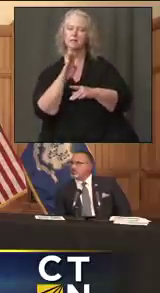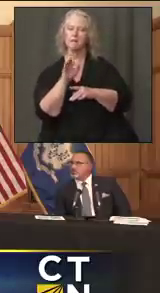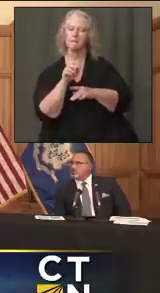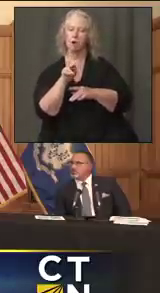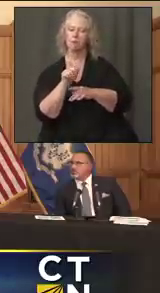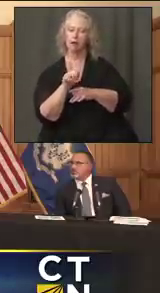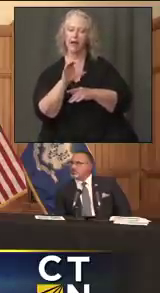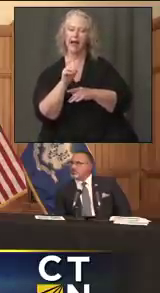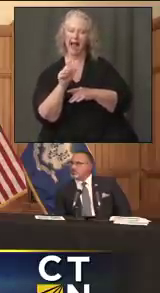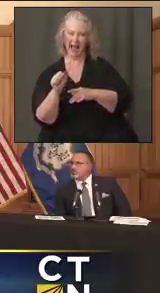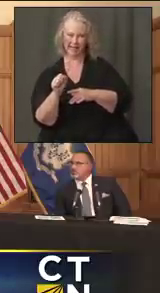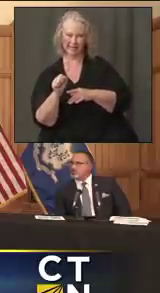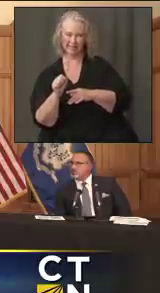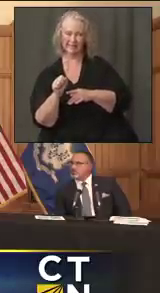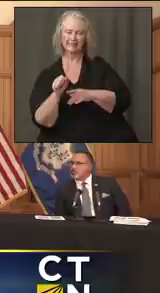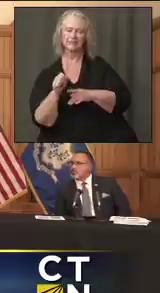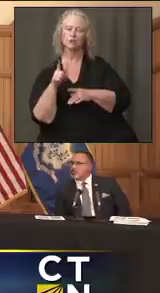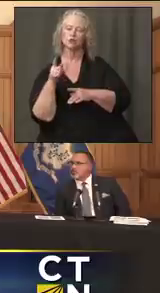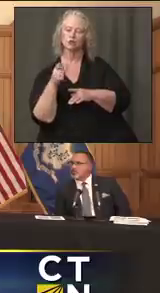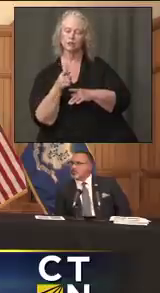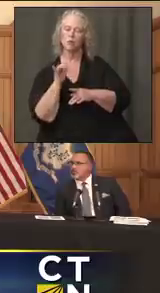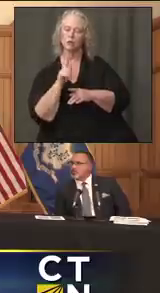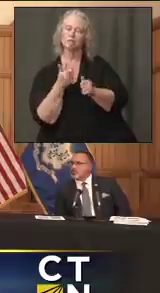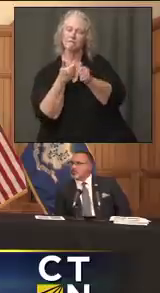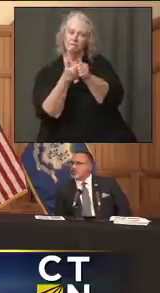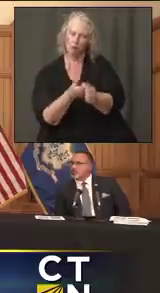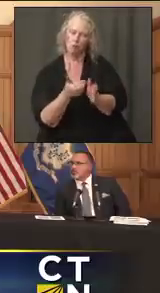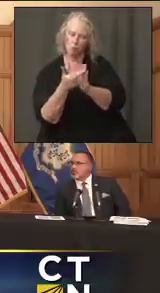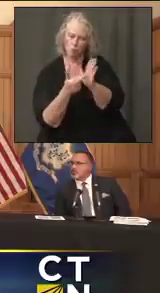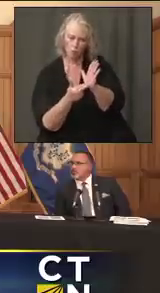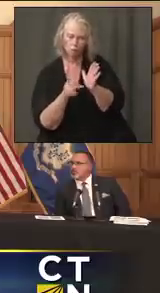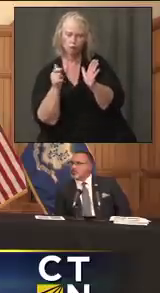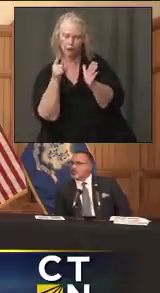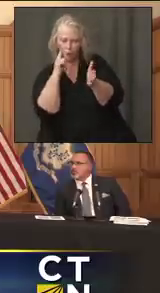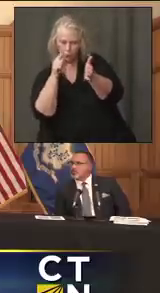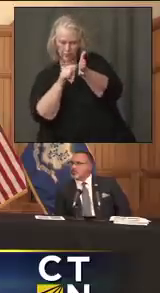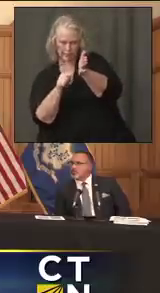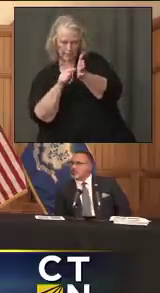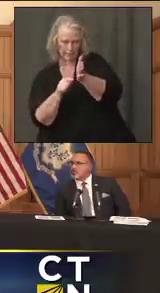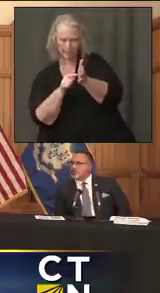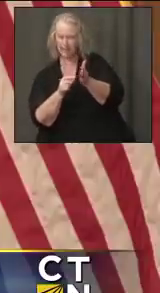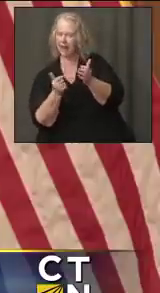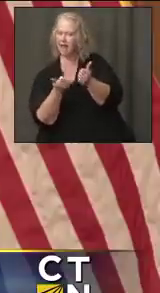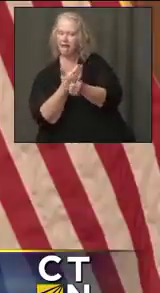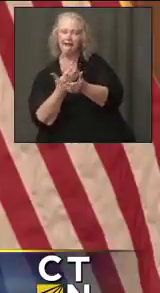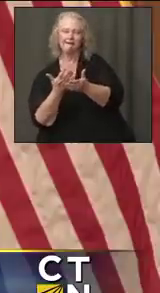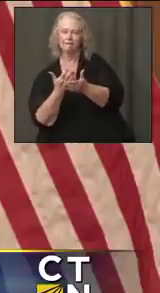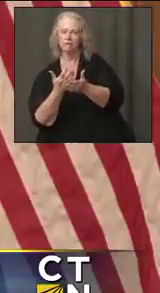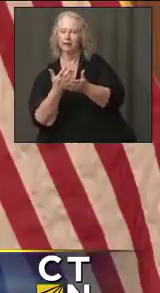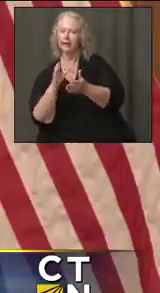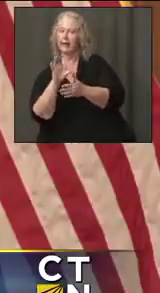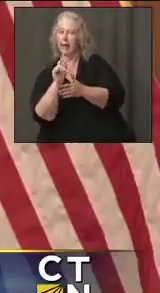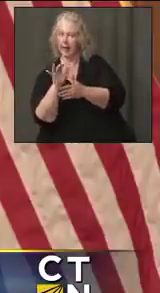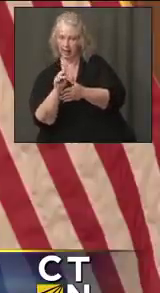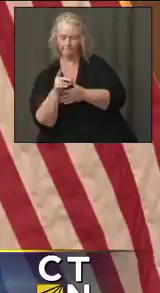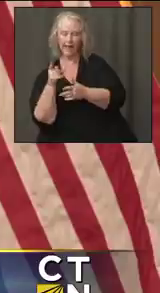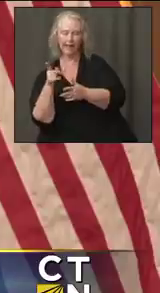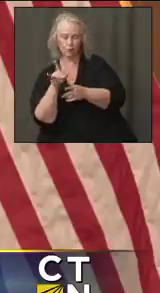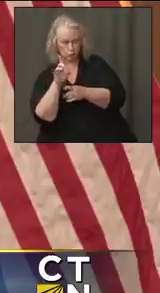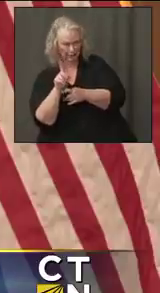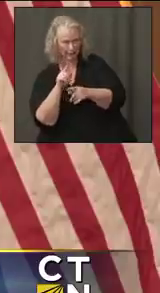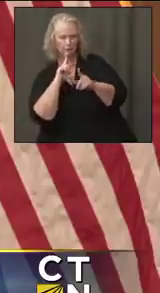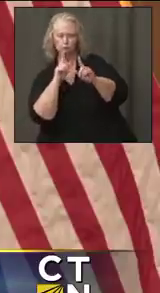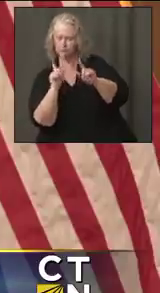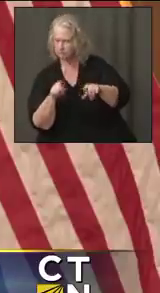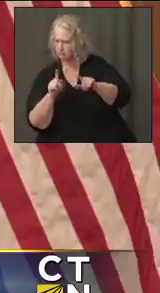her statutory duty to investigate every claim that came forward to DPH, which she did, and which she provided